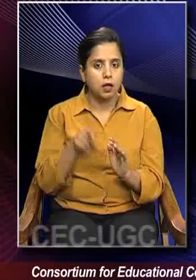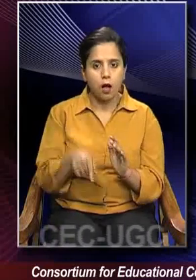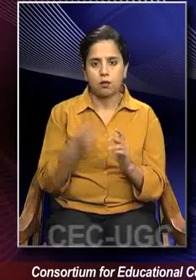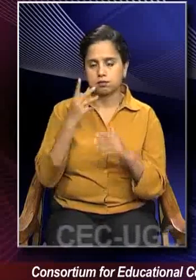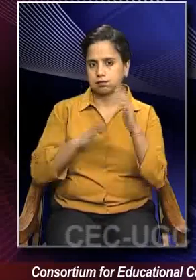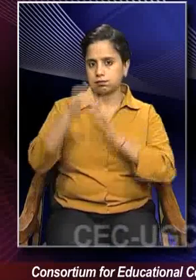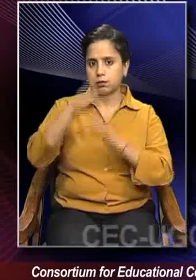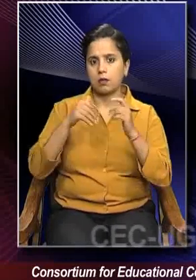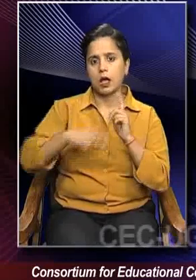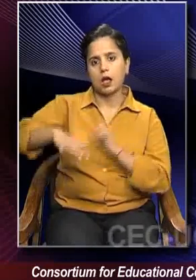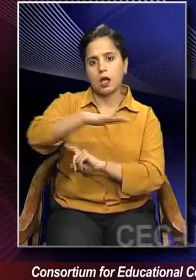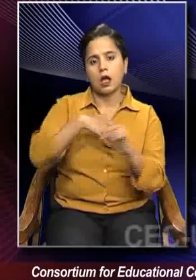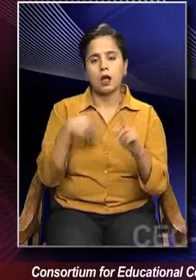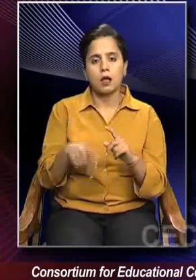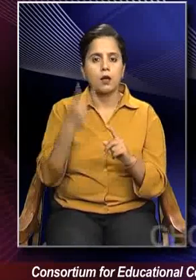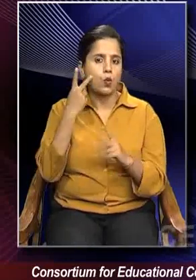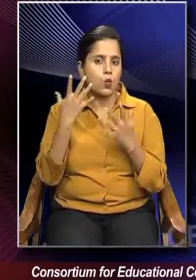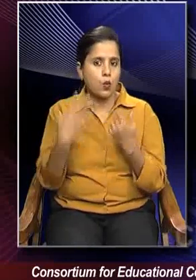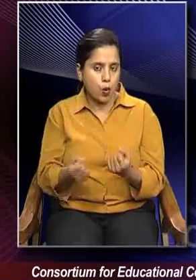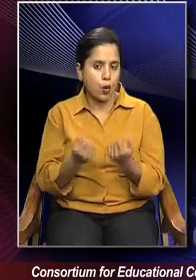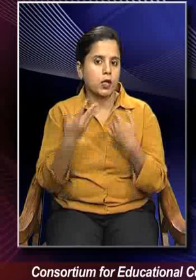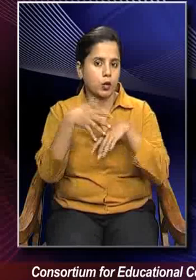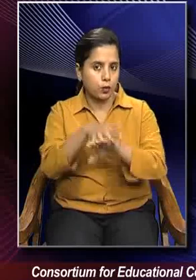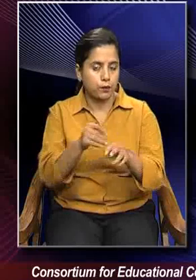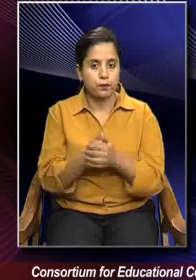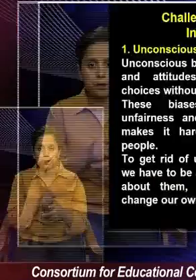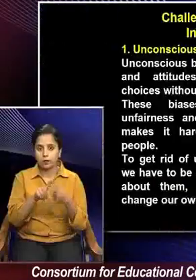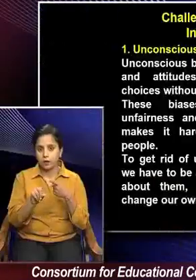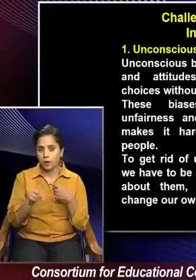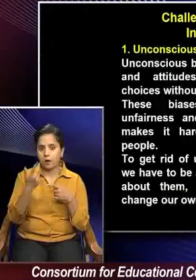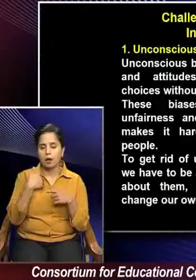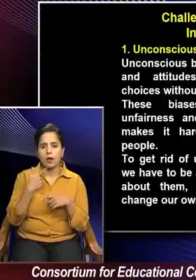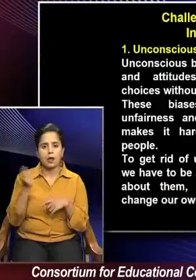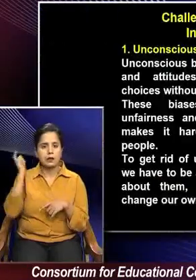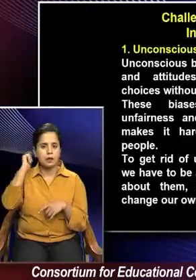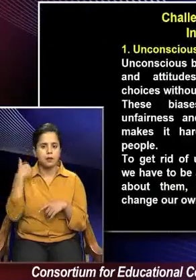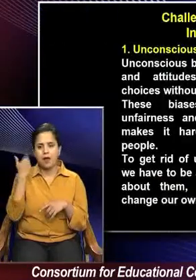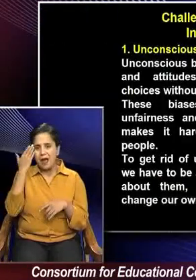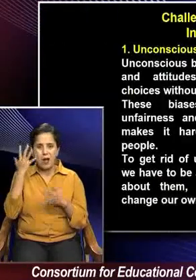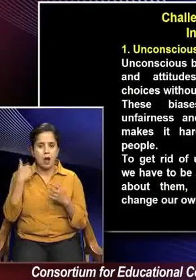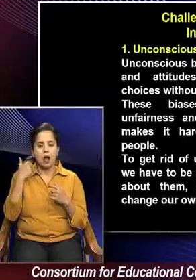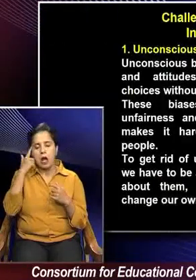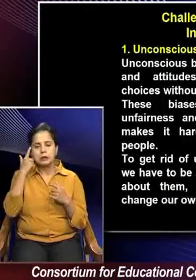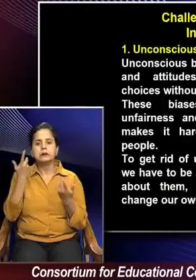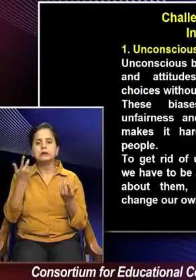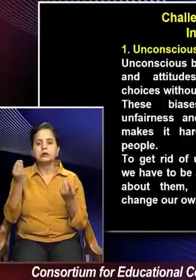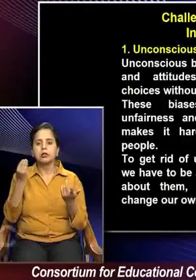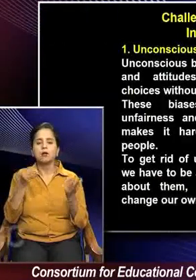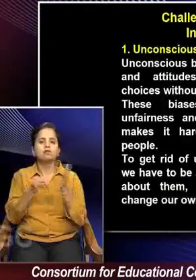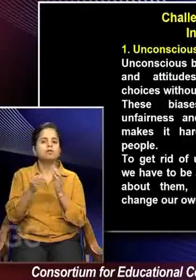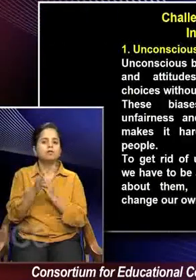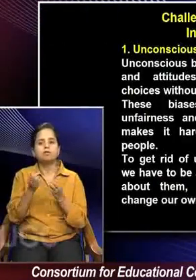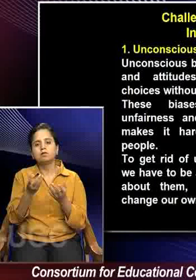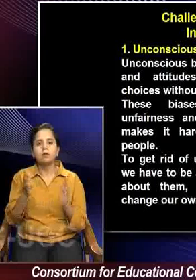an inclusive society. The first is unconscious biasness. There is an